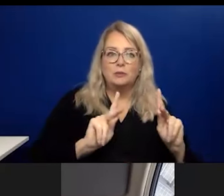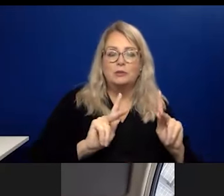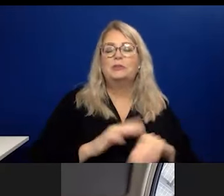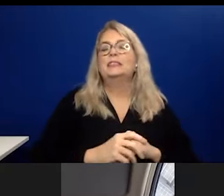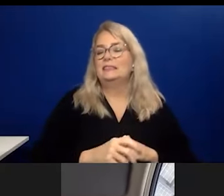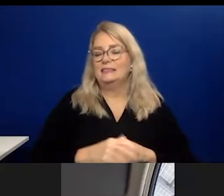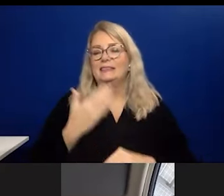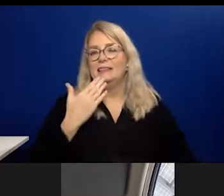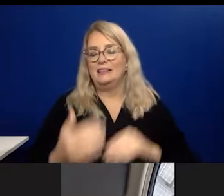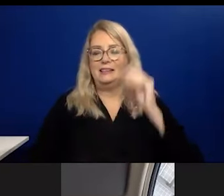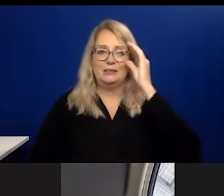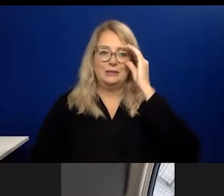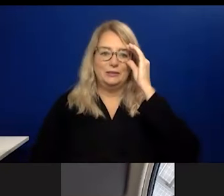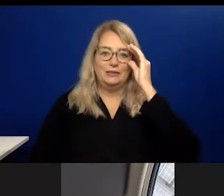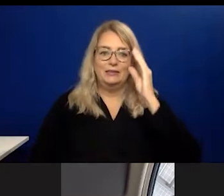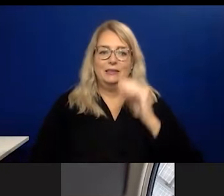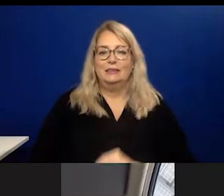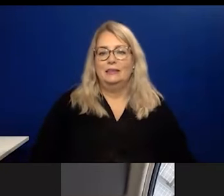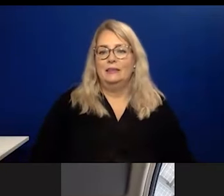you, counselors. Lily?